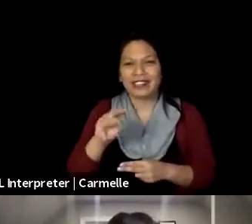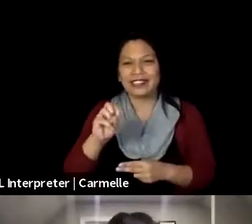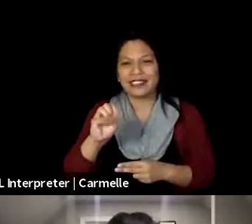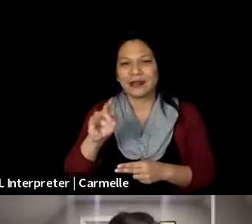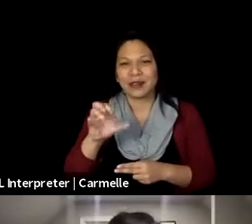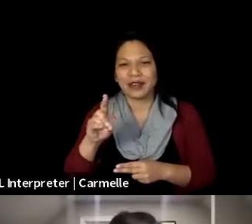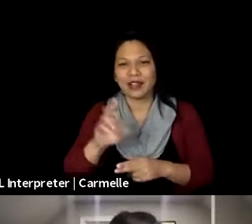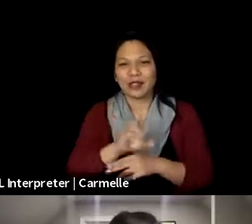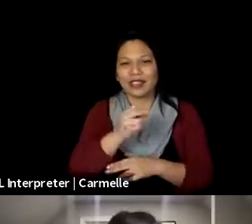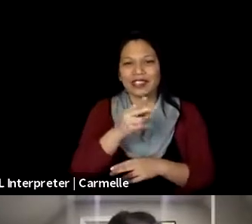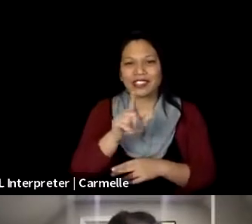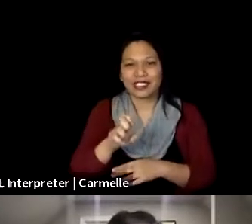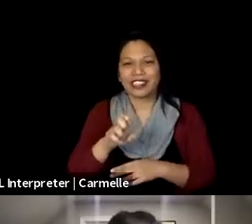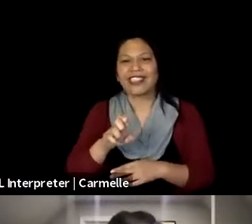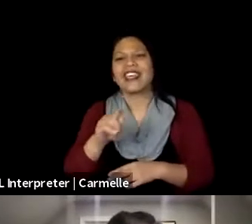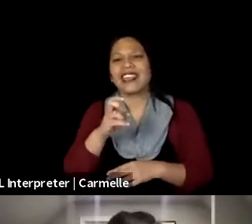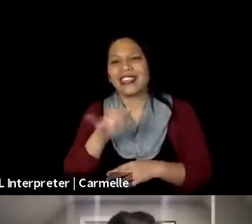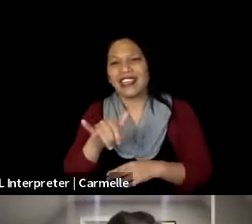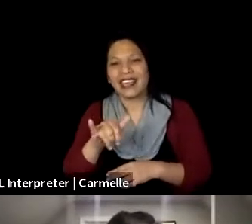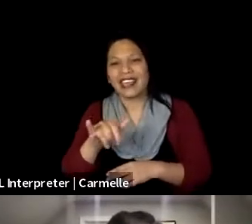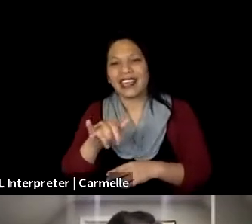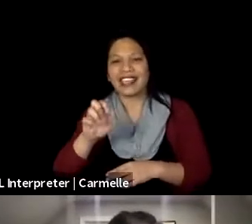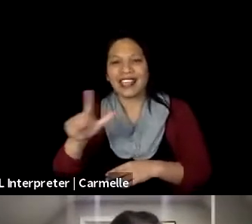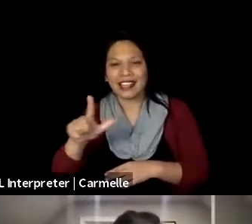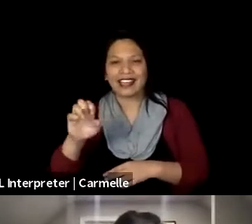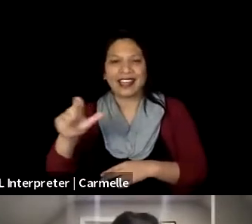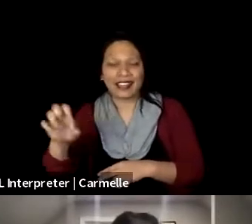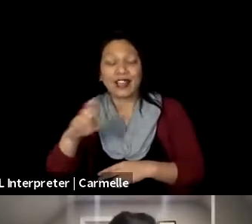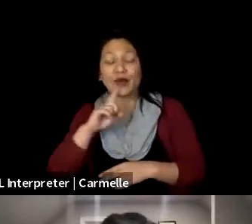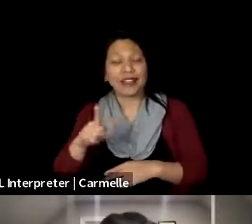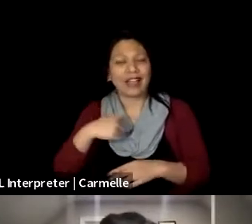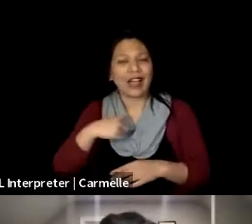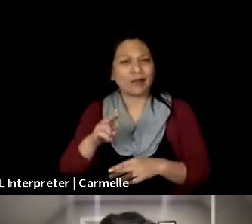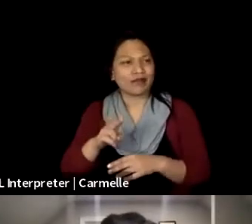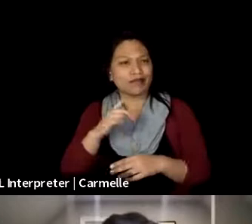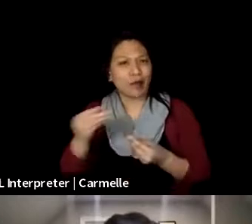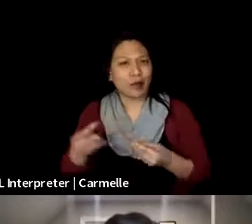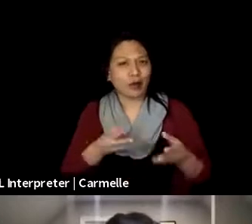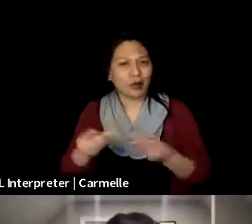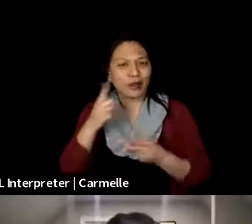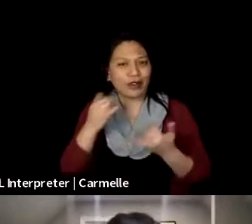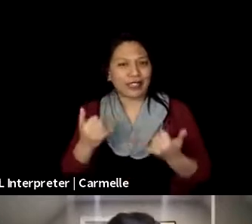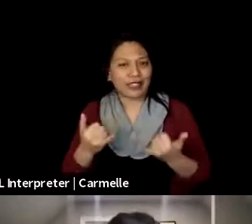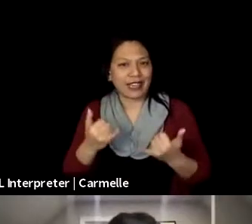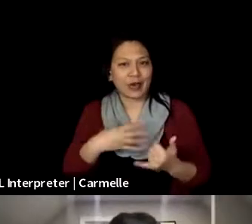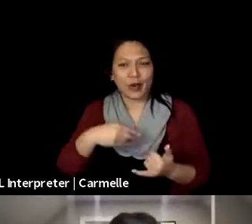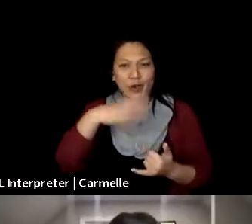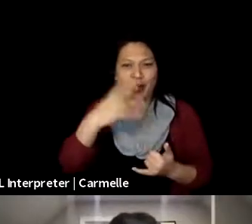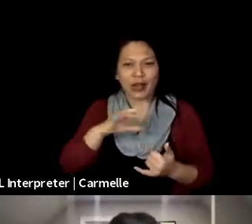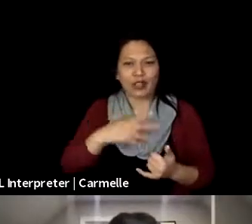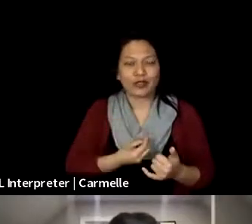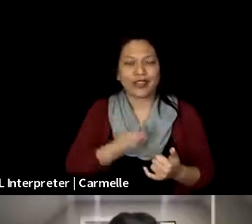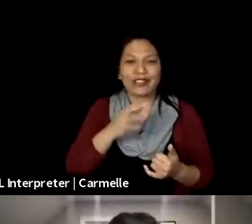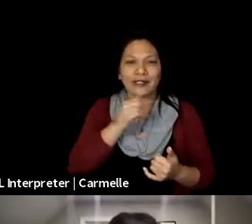are she, they, il, ou elle. And I'm the moderator for today's panel. I am a white trans feminine